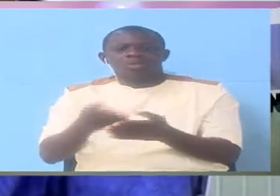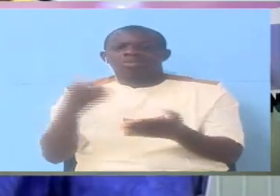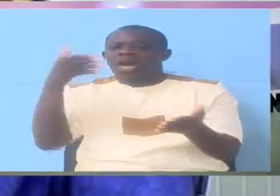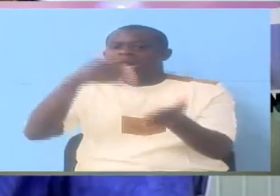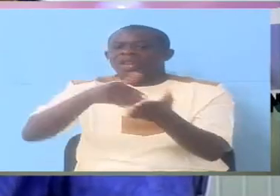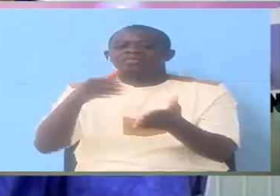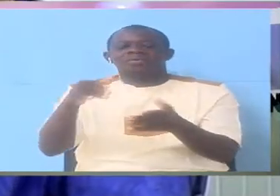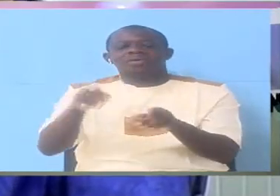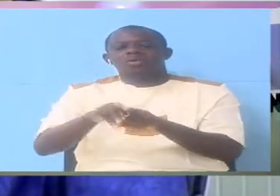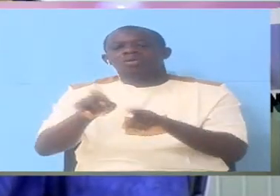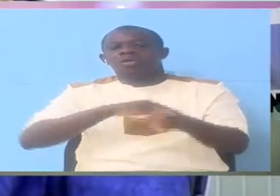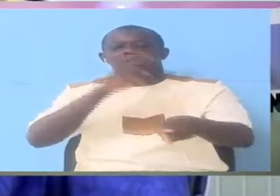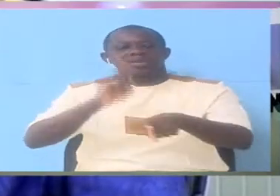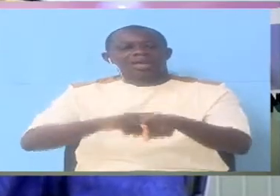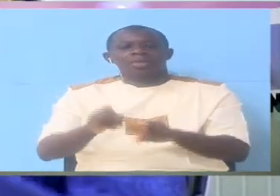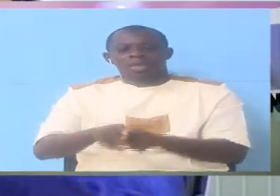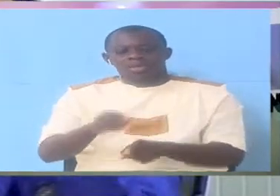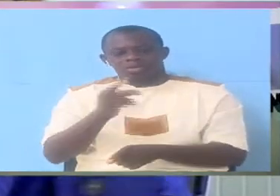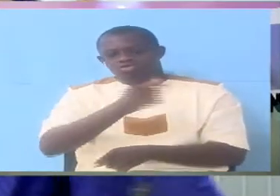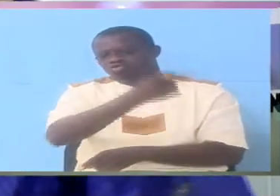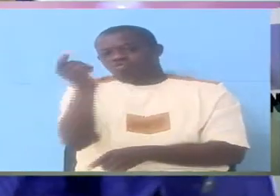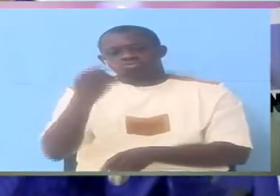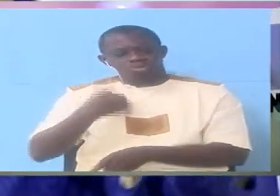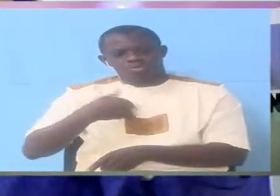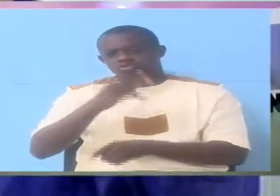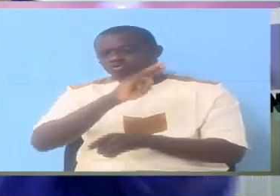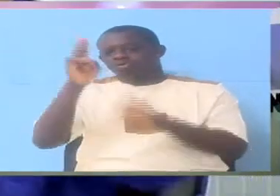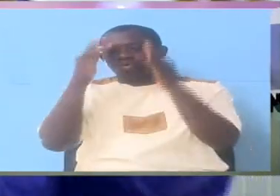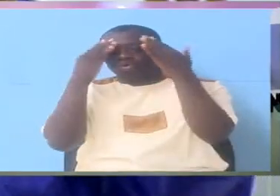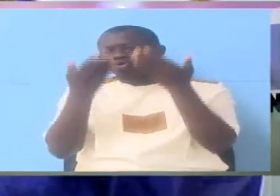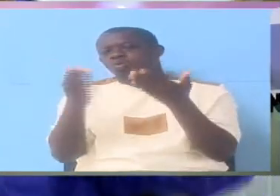I told them, you do not know what is happening.